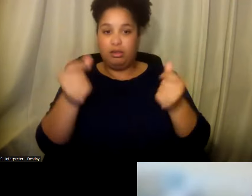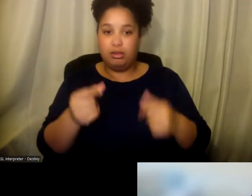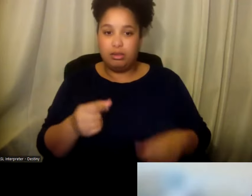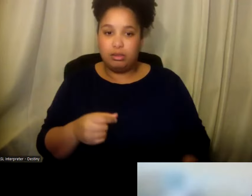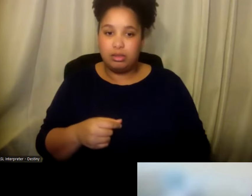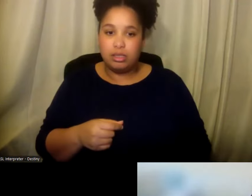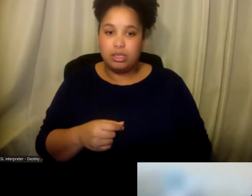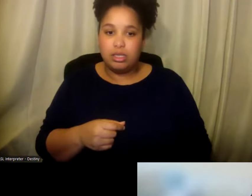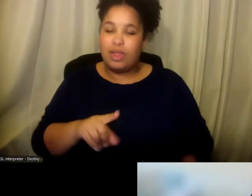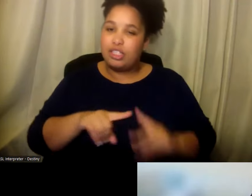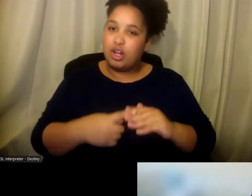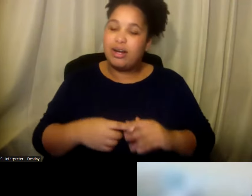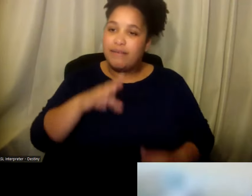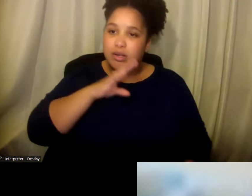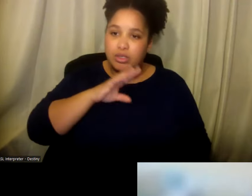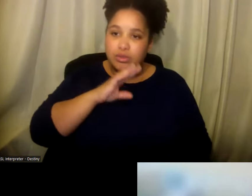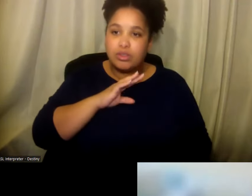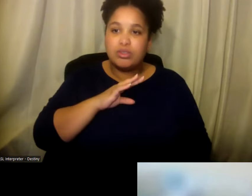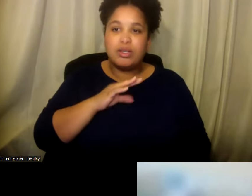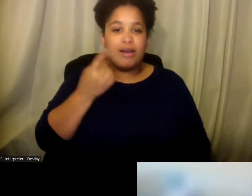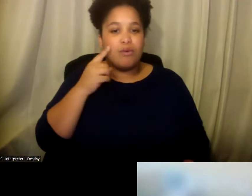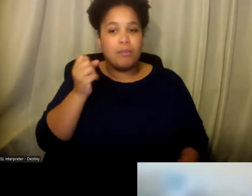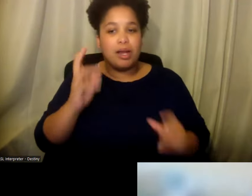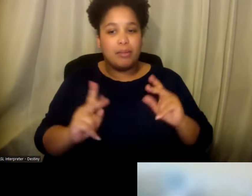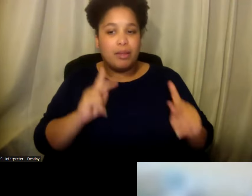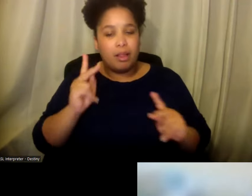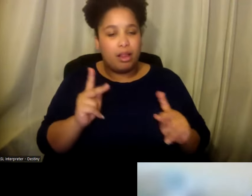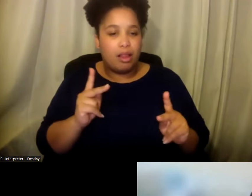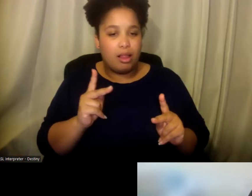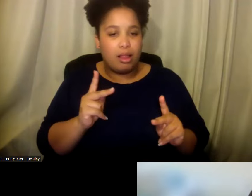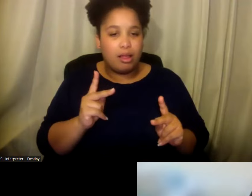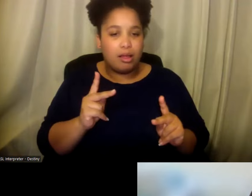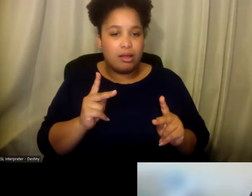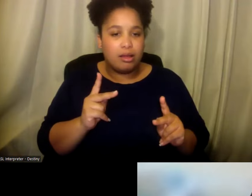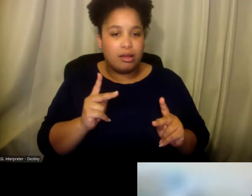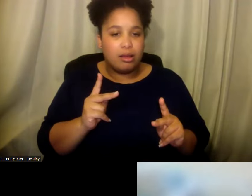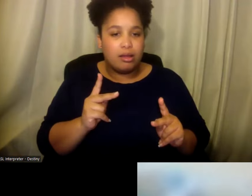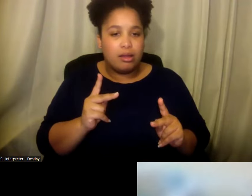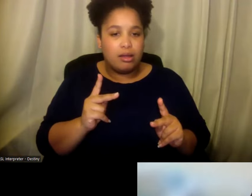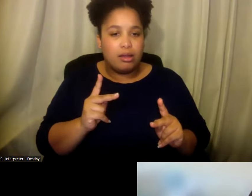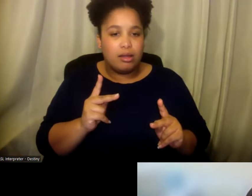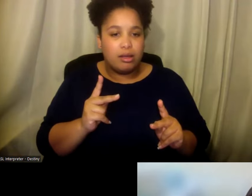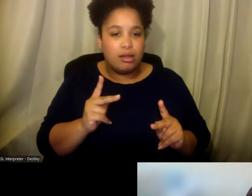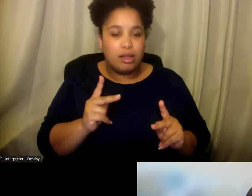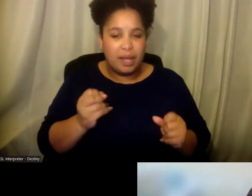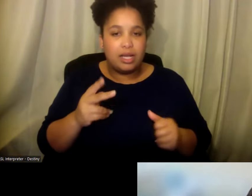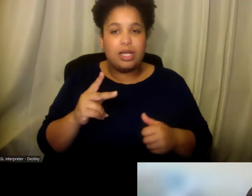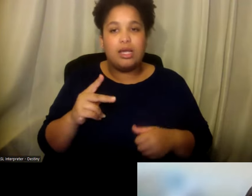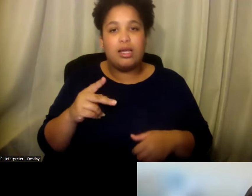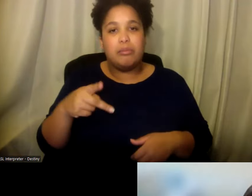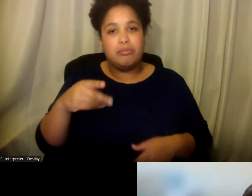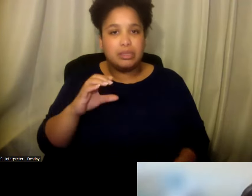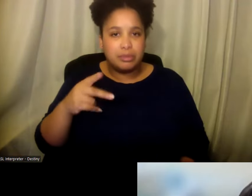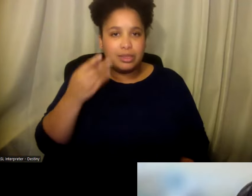a frustration. And I think for so many people that there are primary doctors out there that don't understand what